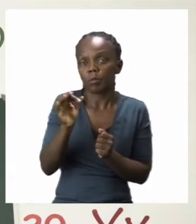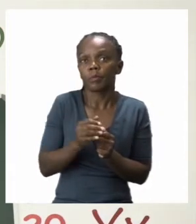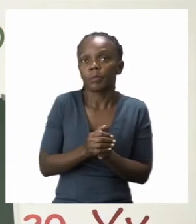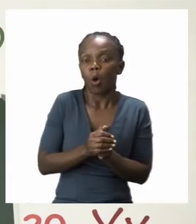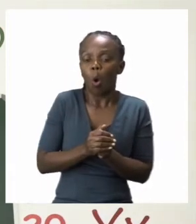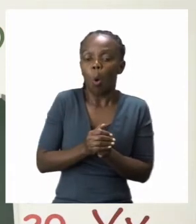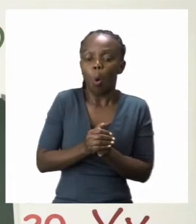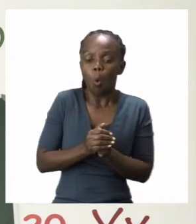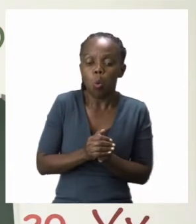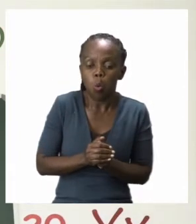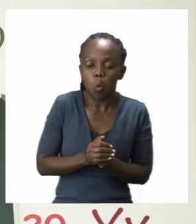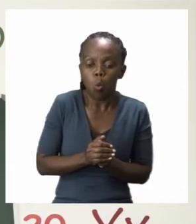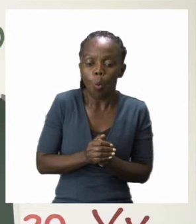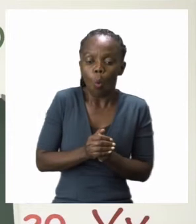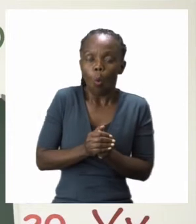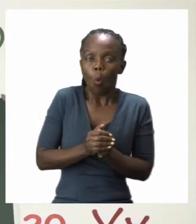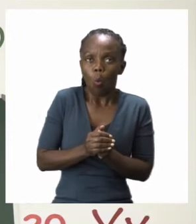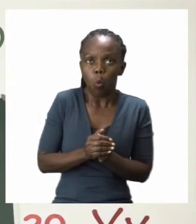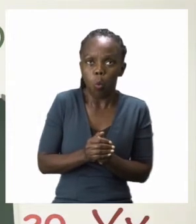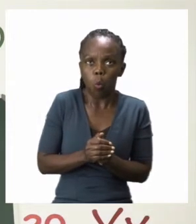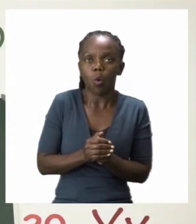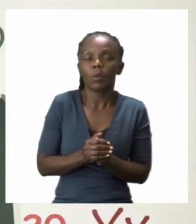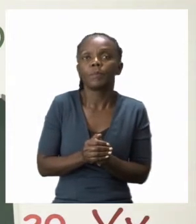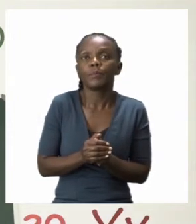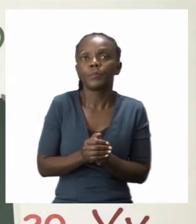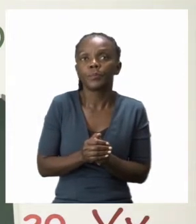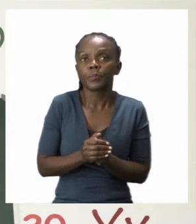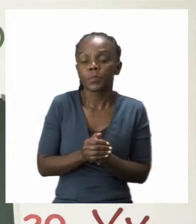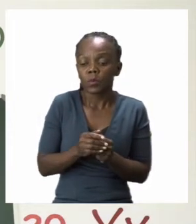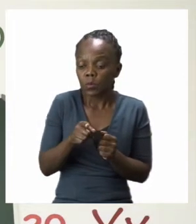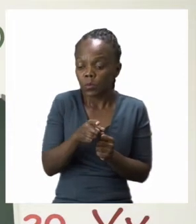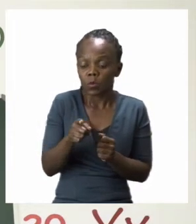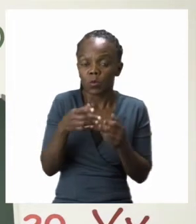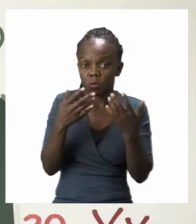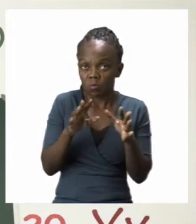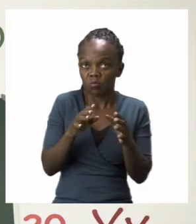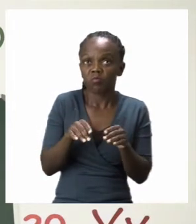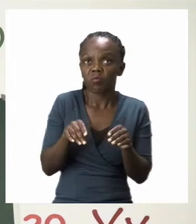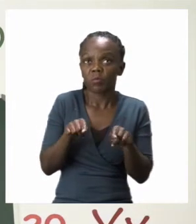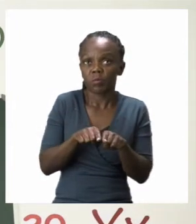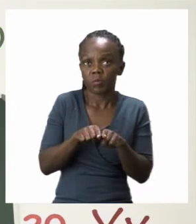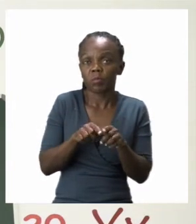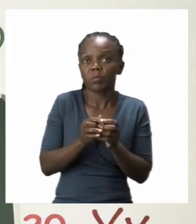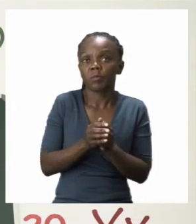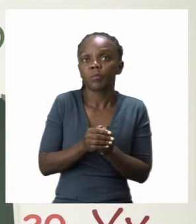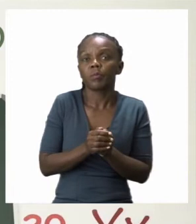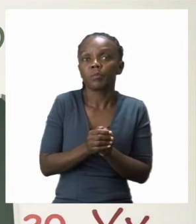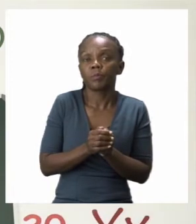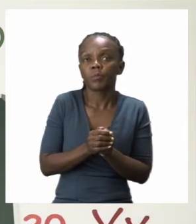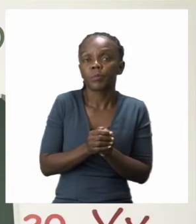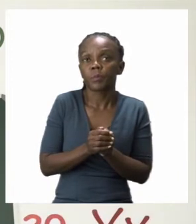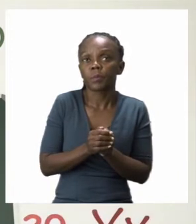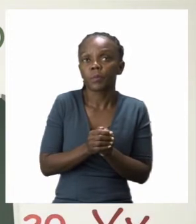Did you do the same? If you did the same, well done, good job. Now we're going to make